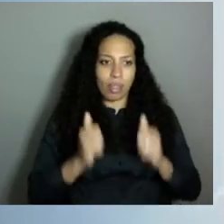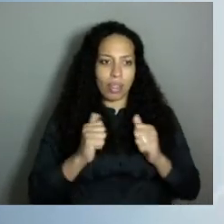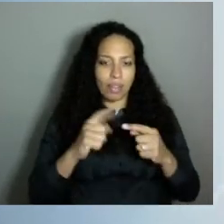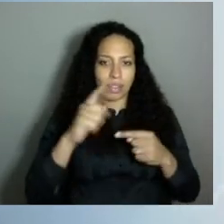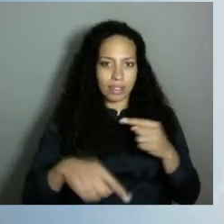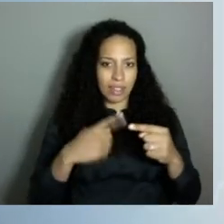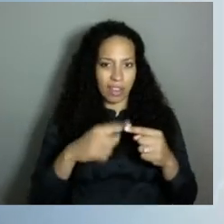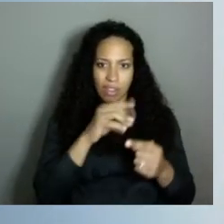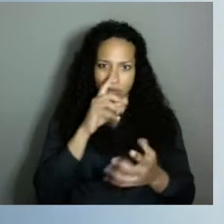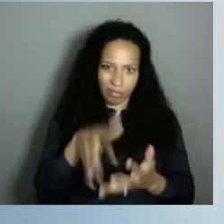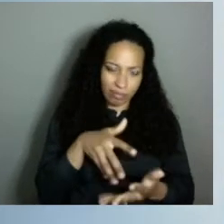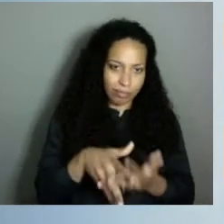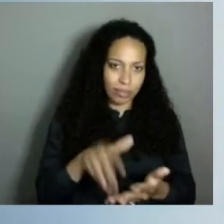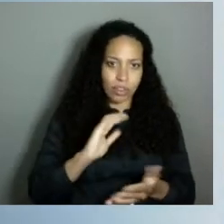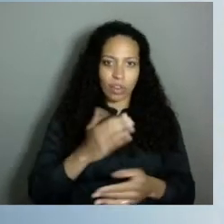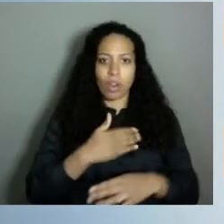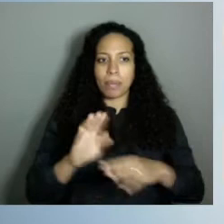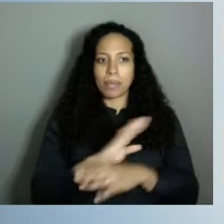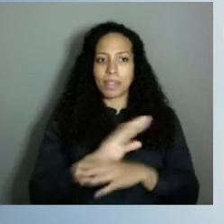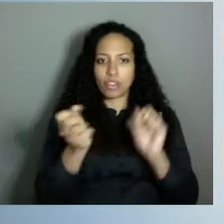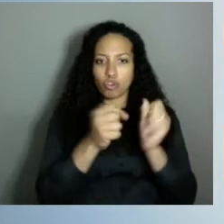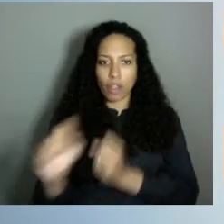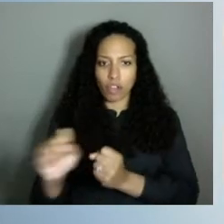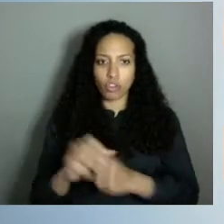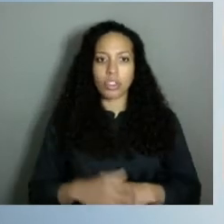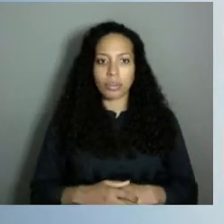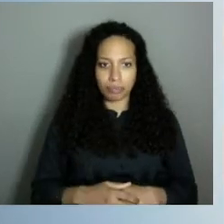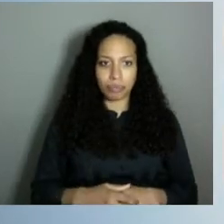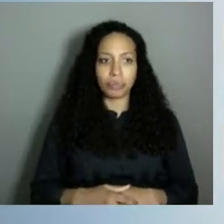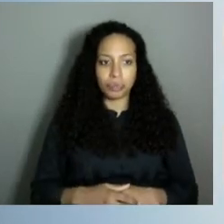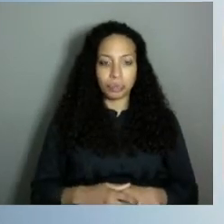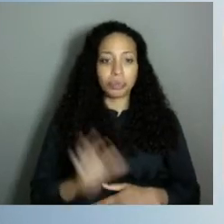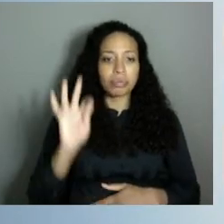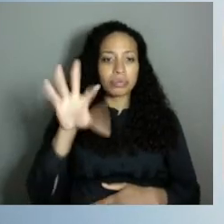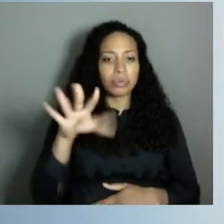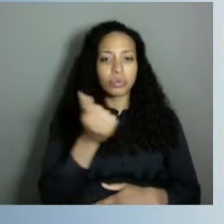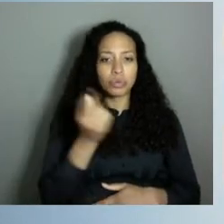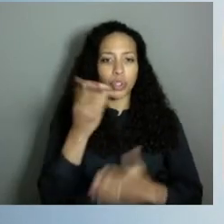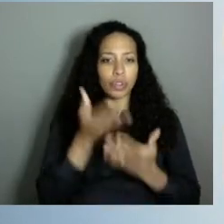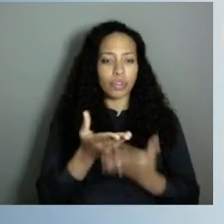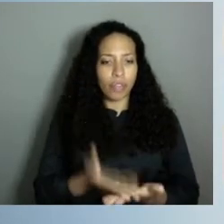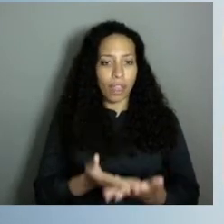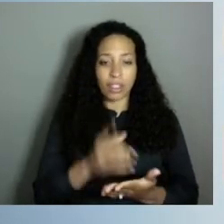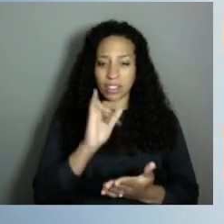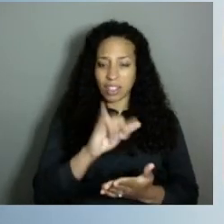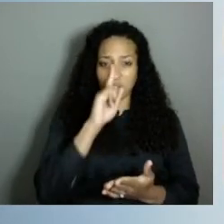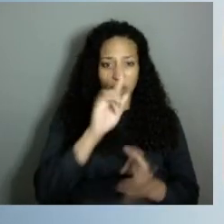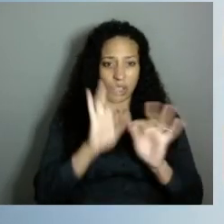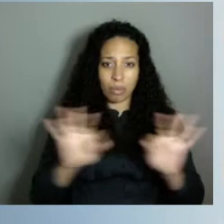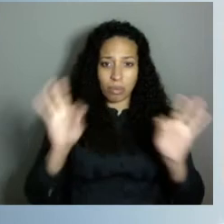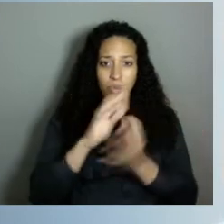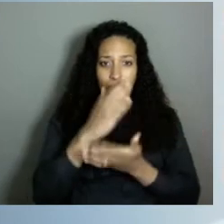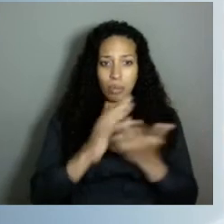business strategy. To share a few facts about I&D, it is really a key dimension of our 360